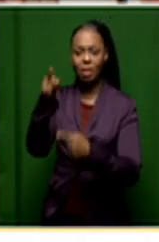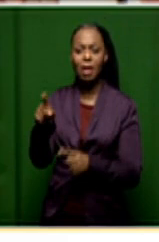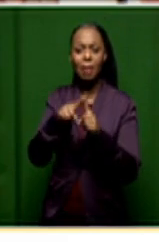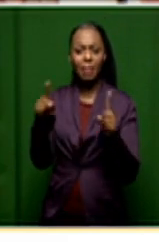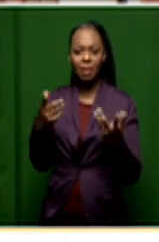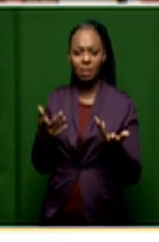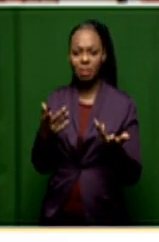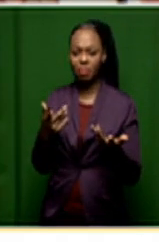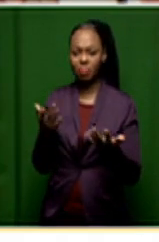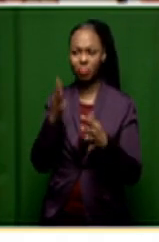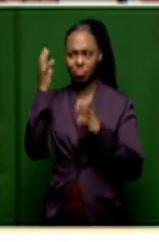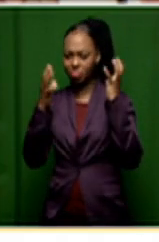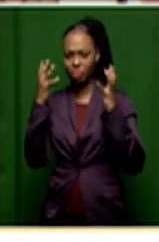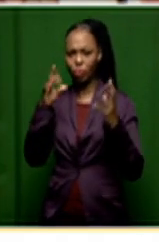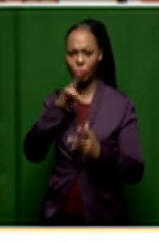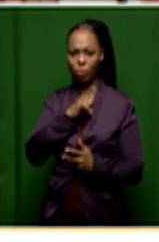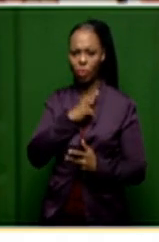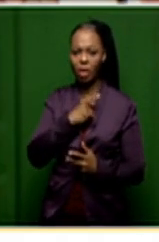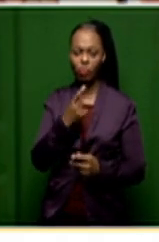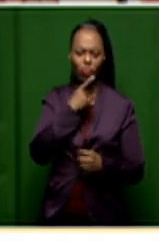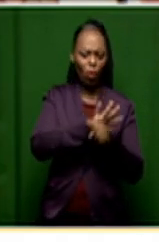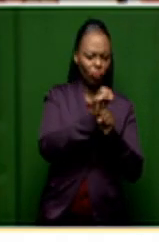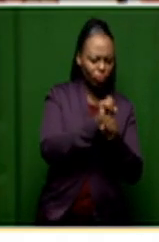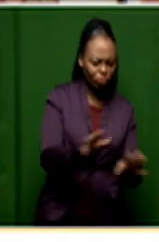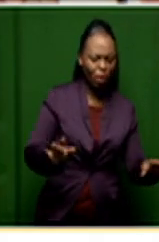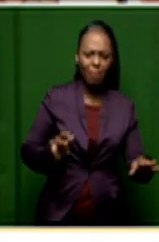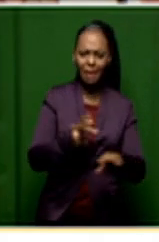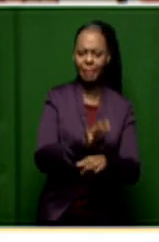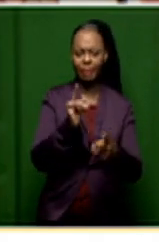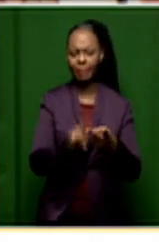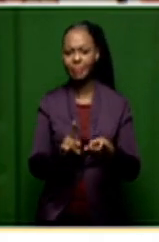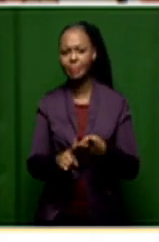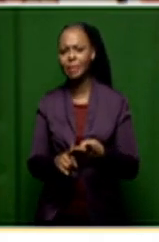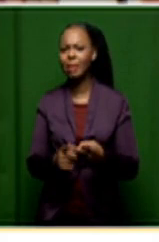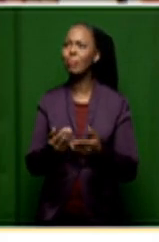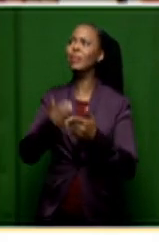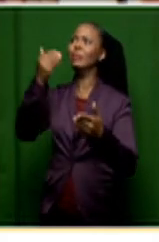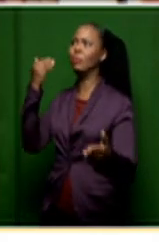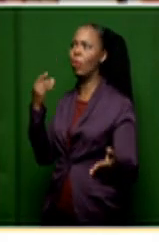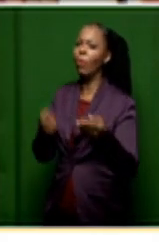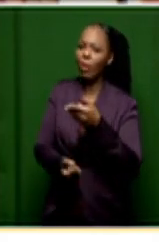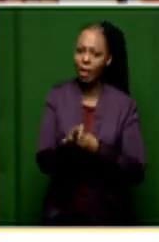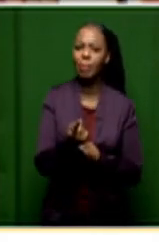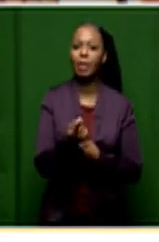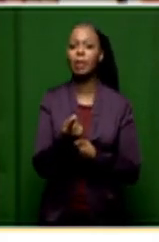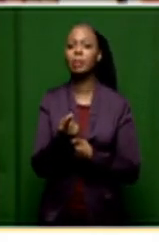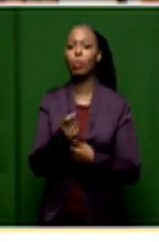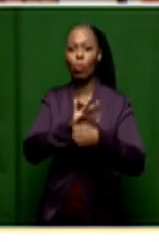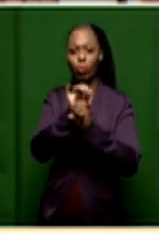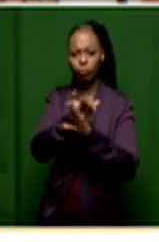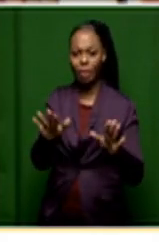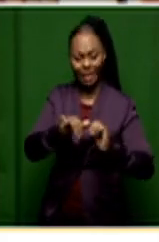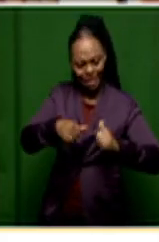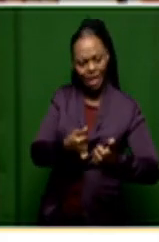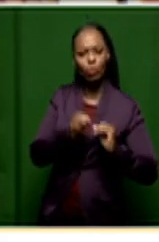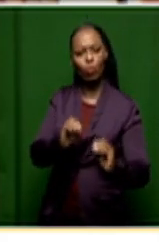delusional, because all the things you mentioned, COVID-19 pandemic aside, were there before the advent of the pandemic,